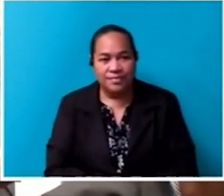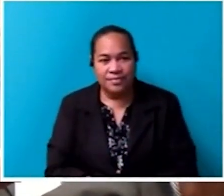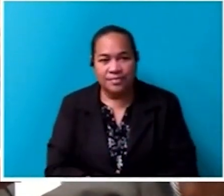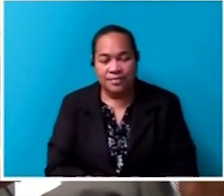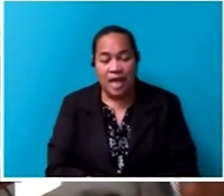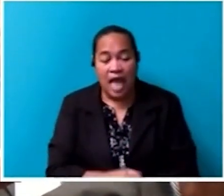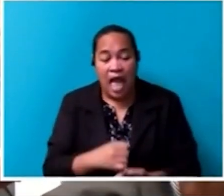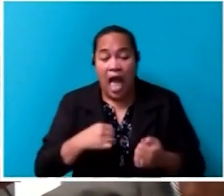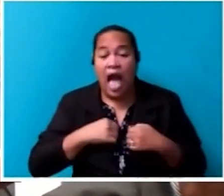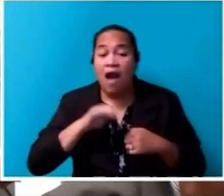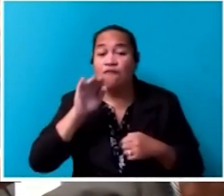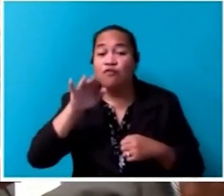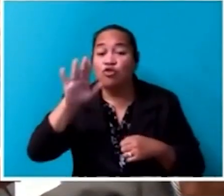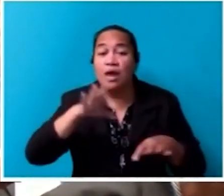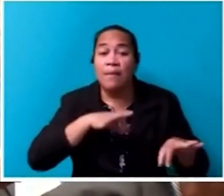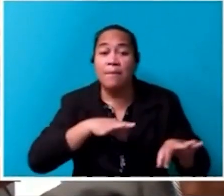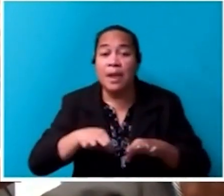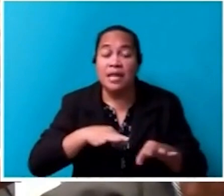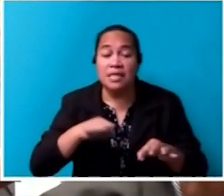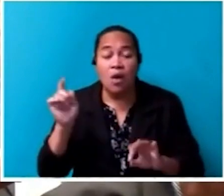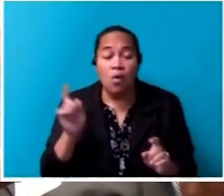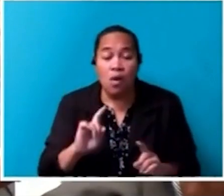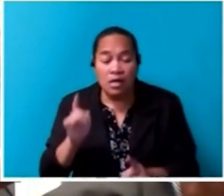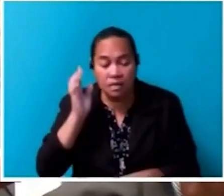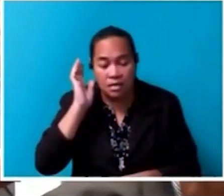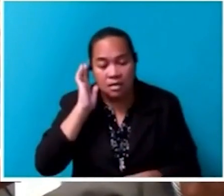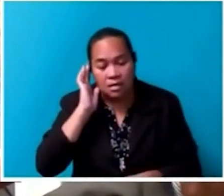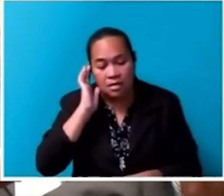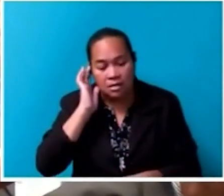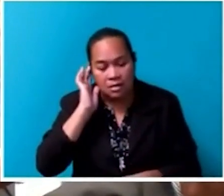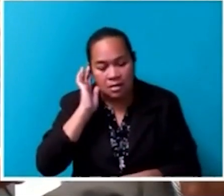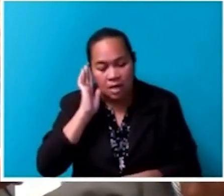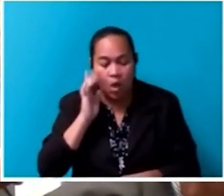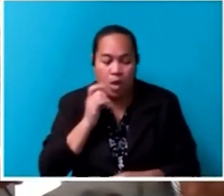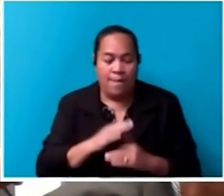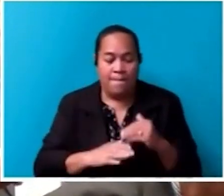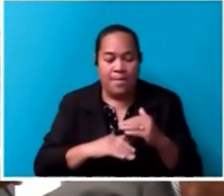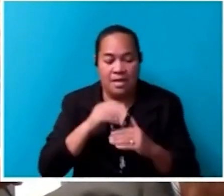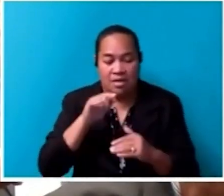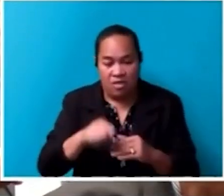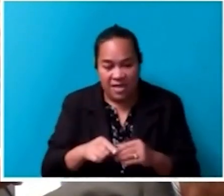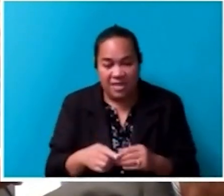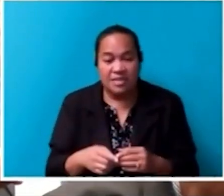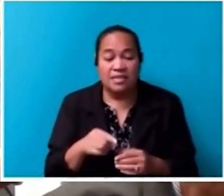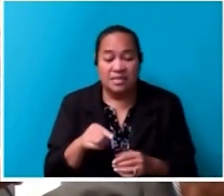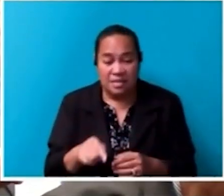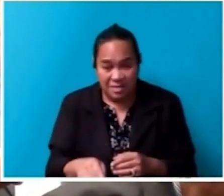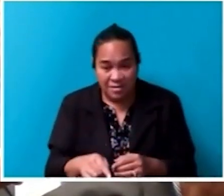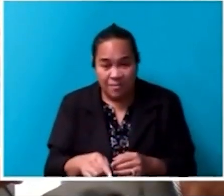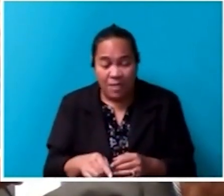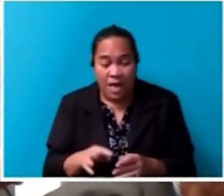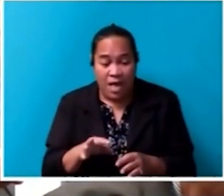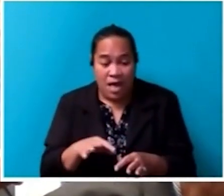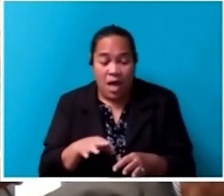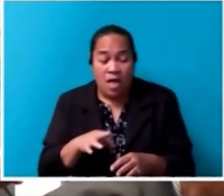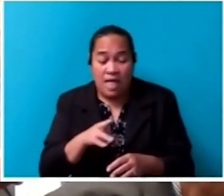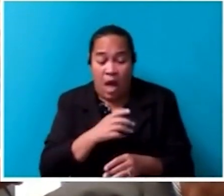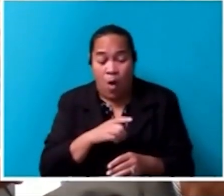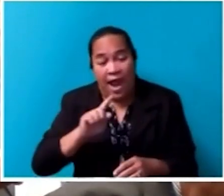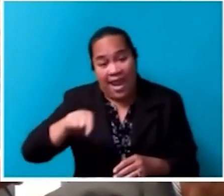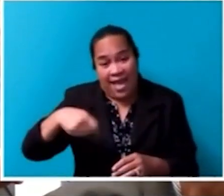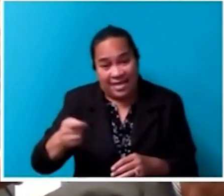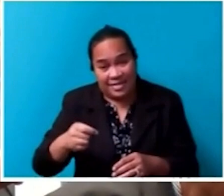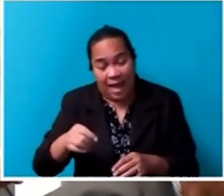Our future plans, Honourable Speaker, building on this momentum, the Ministry's next steps include